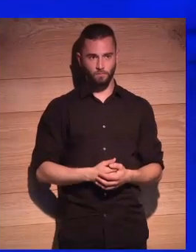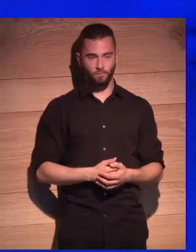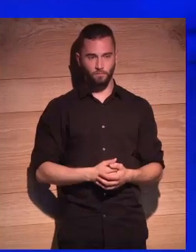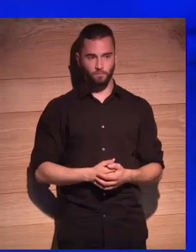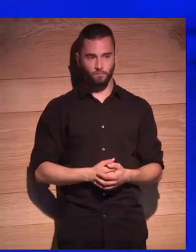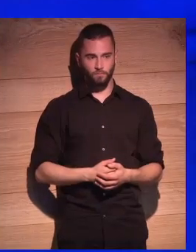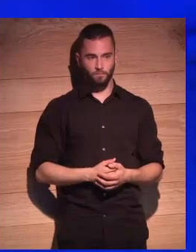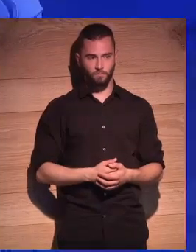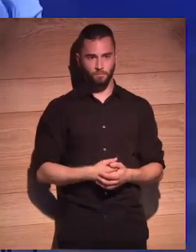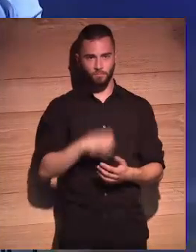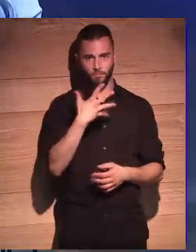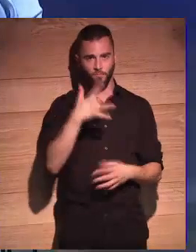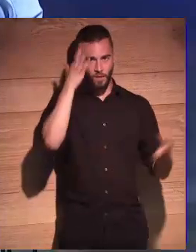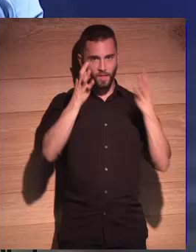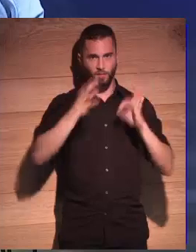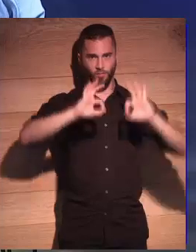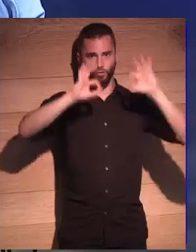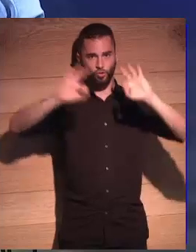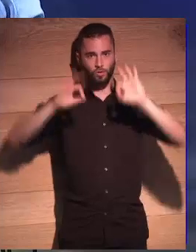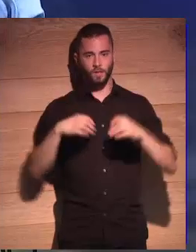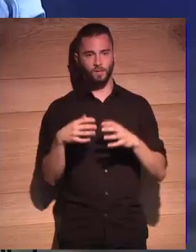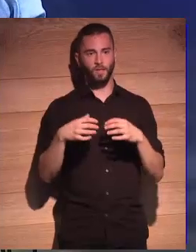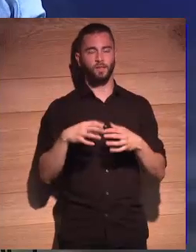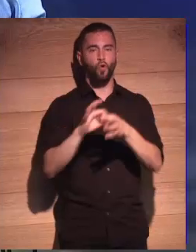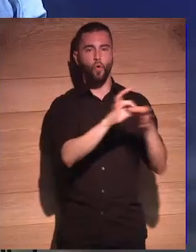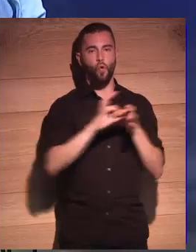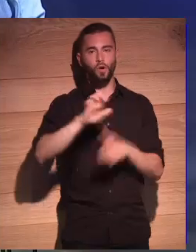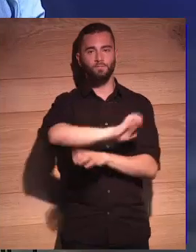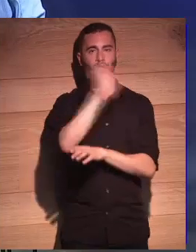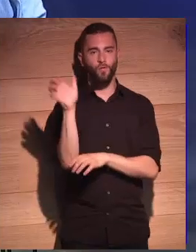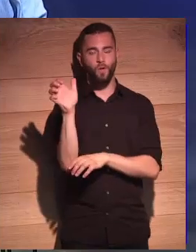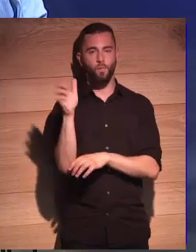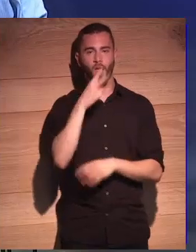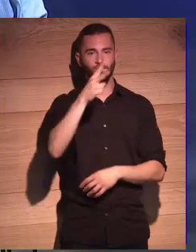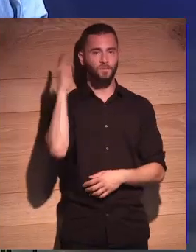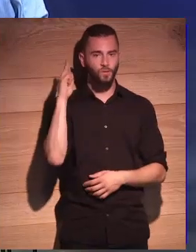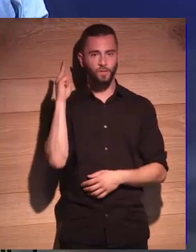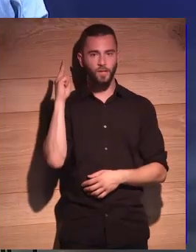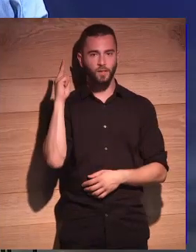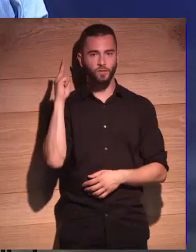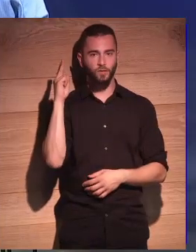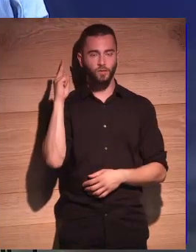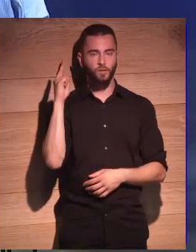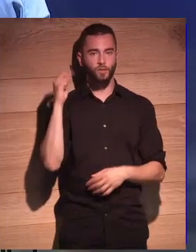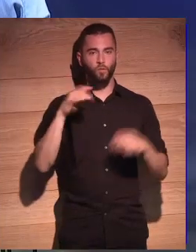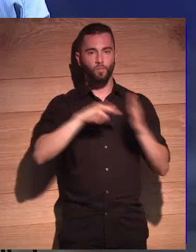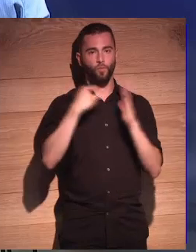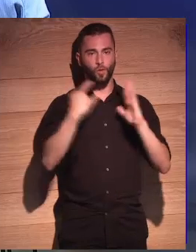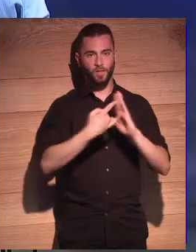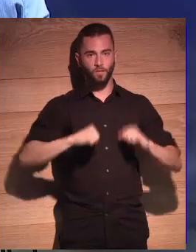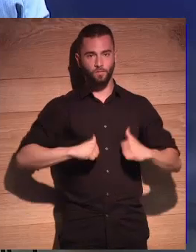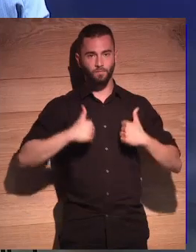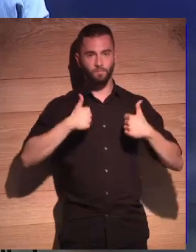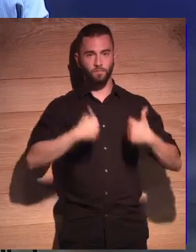is related to price. To give you specific data, the European Union 2 years ago started